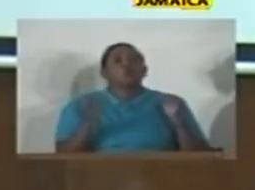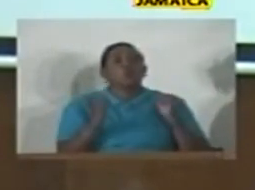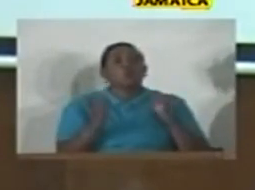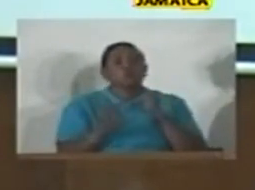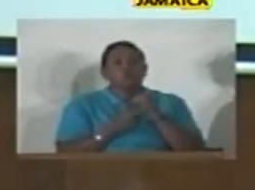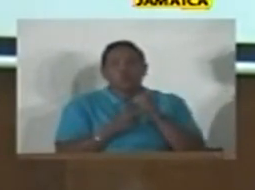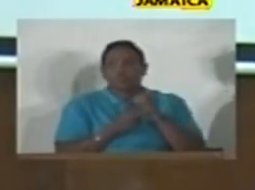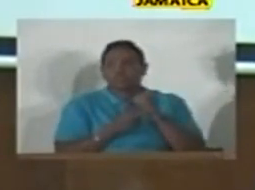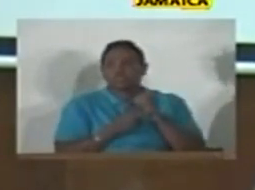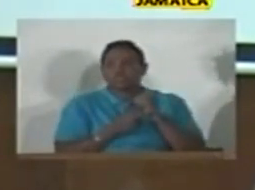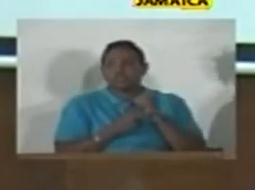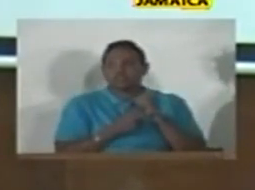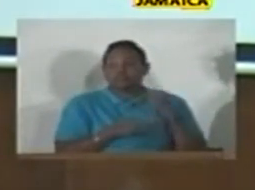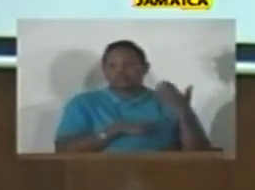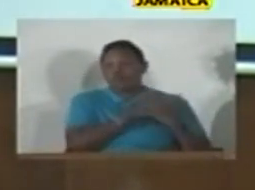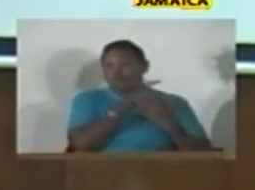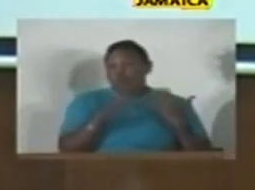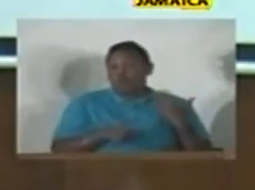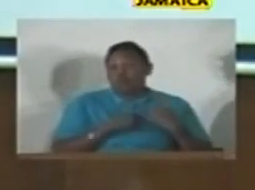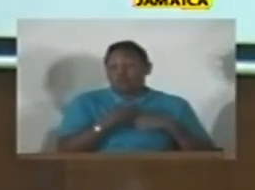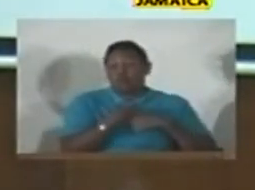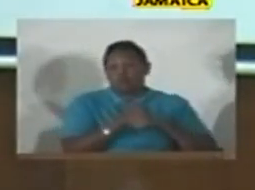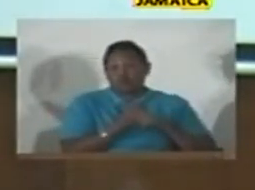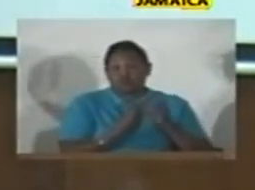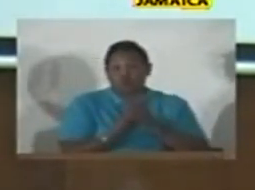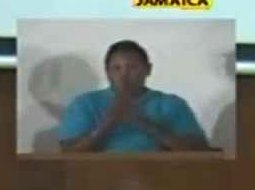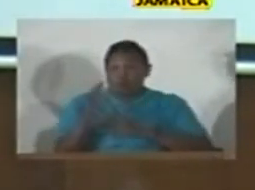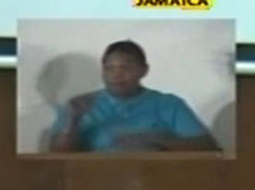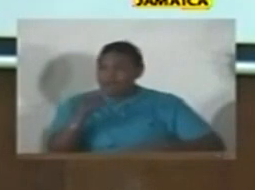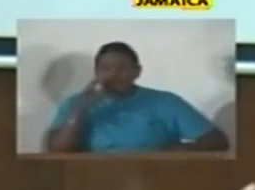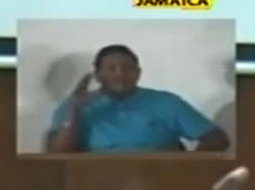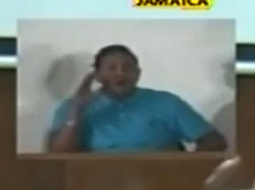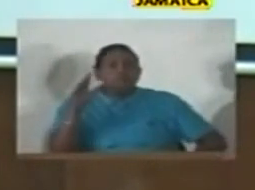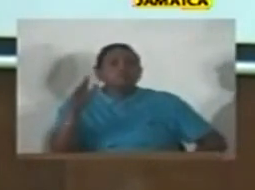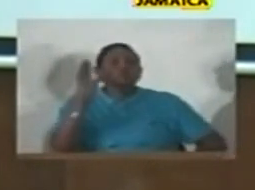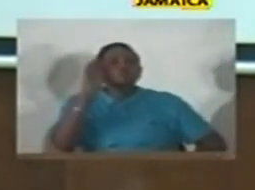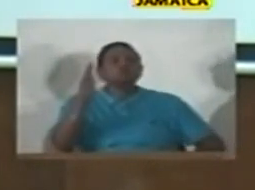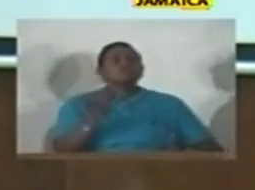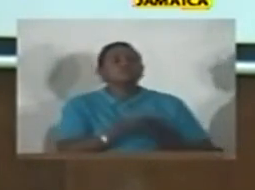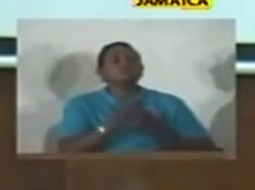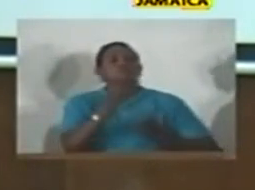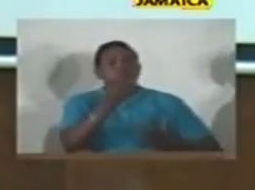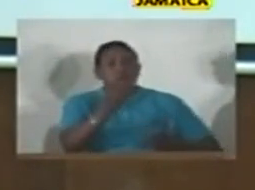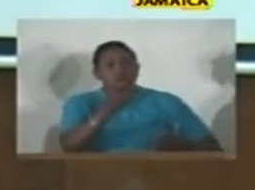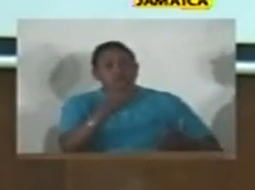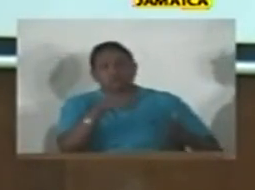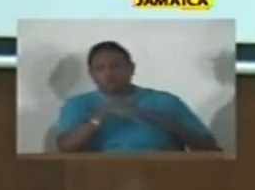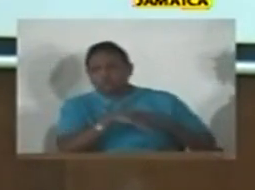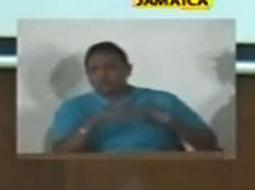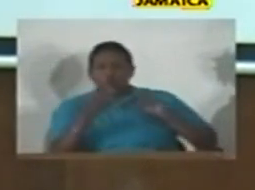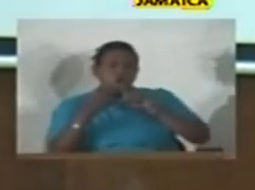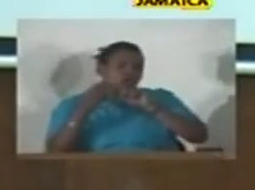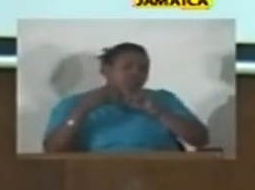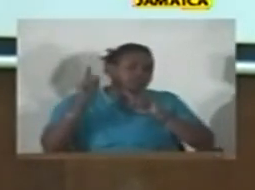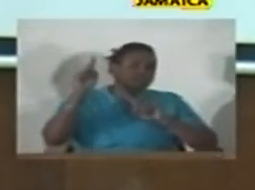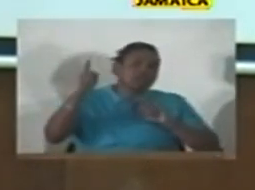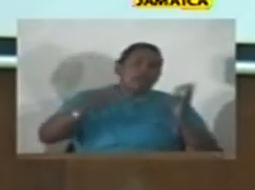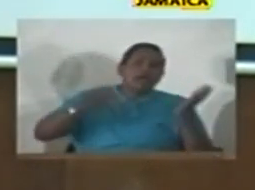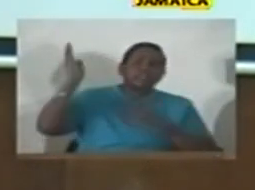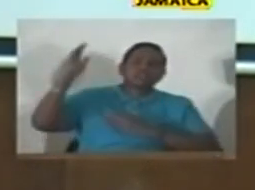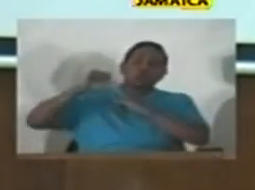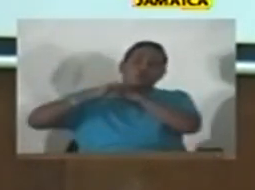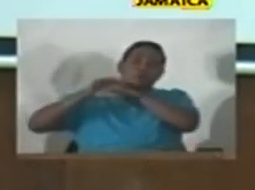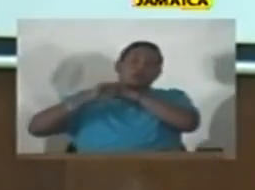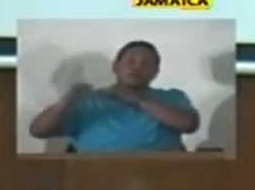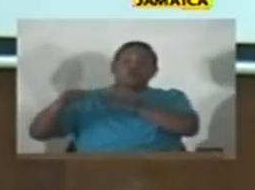All produce grown by the farmers would be bought, grade A going to the hotels and export market, grade B going to the local